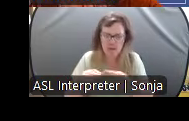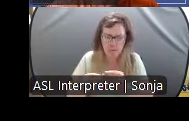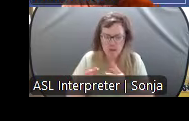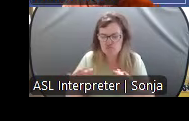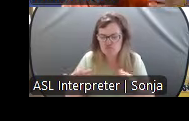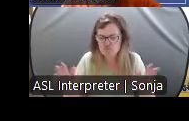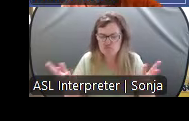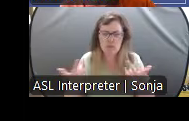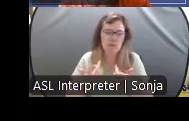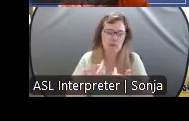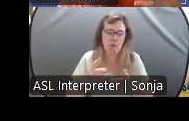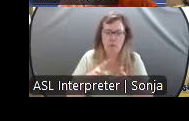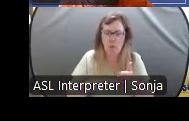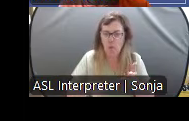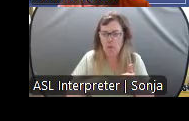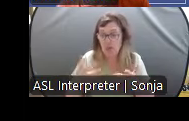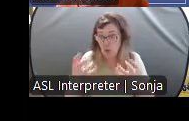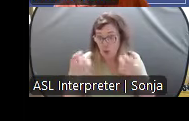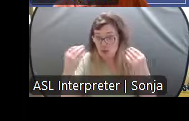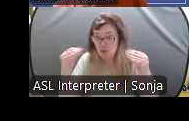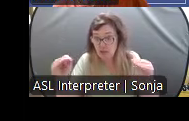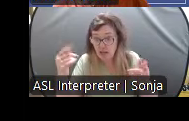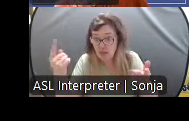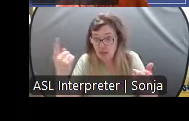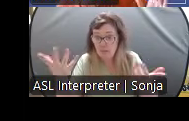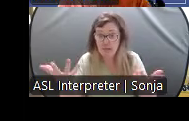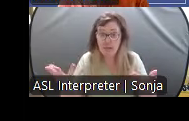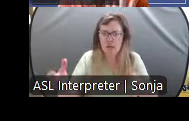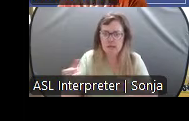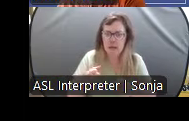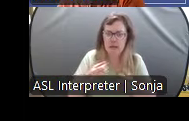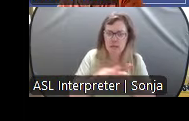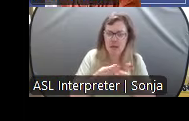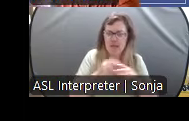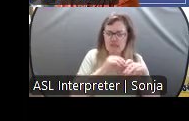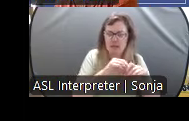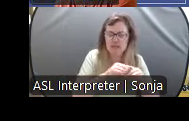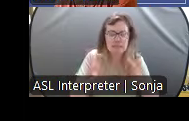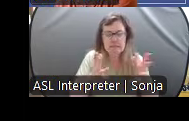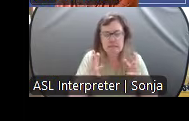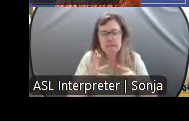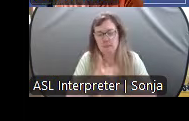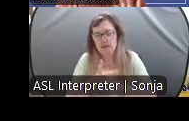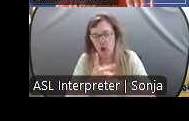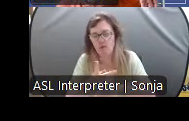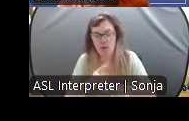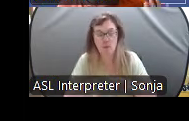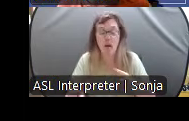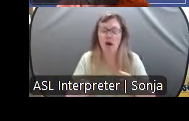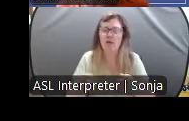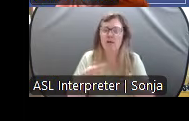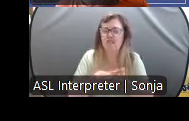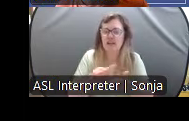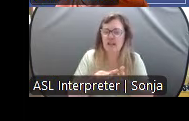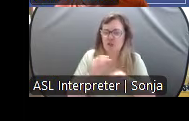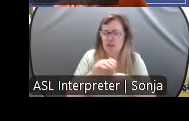they doing and what are they trying to sell you and what are they trying to get you to put your money in. But financial advisors historically have been pretty good about